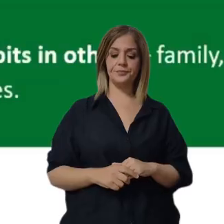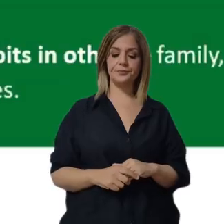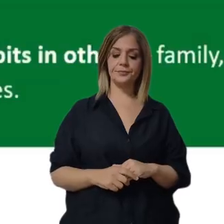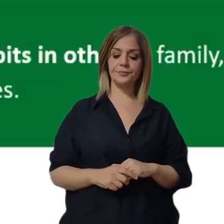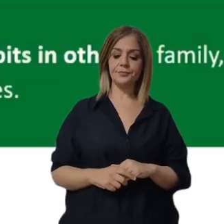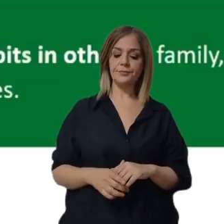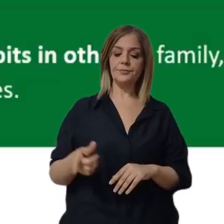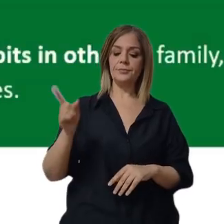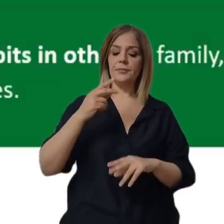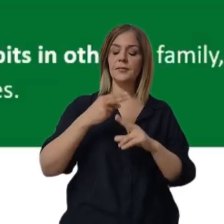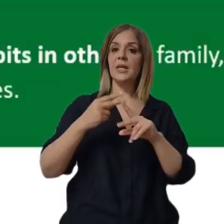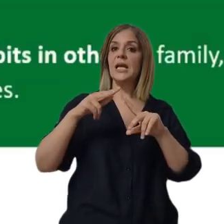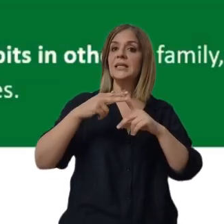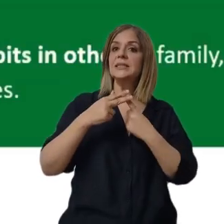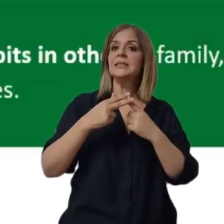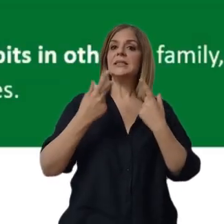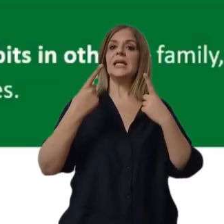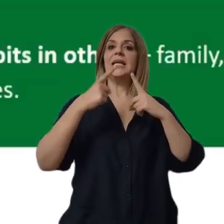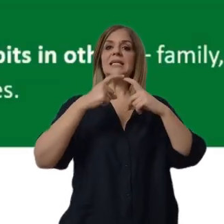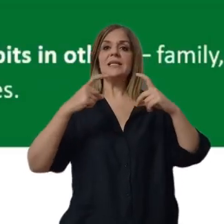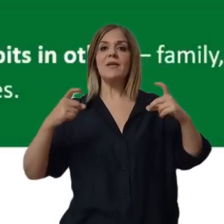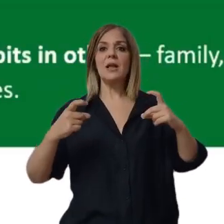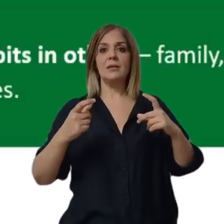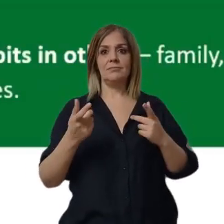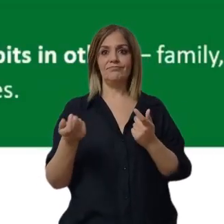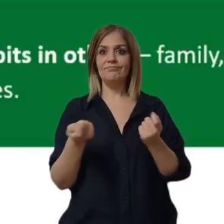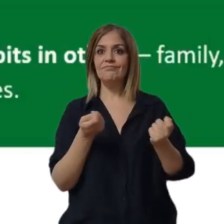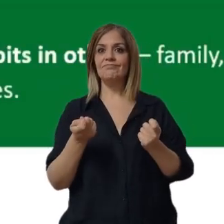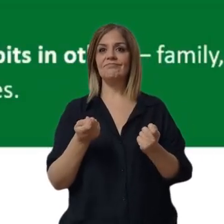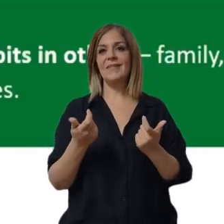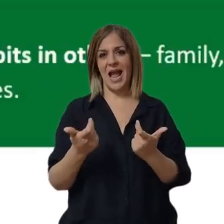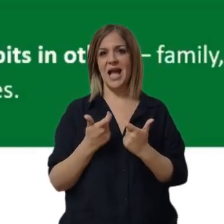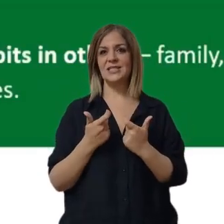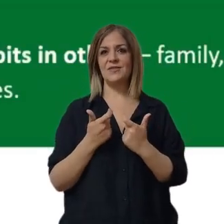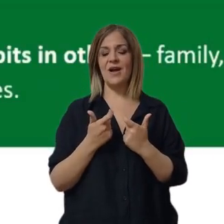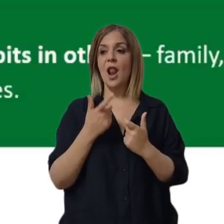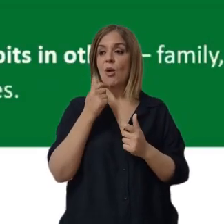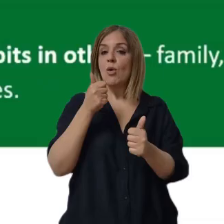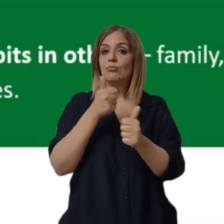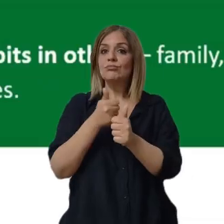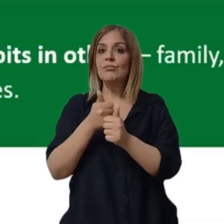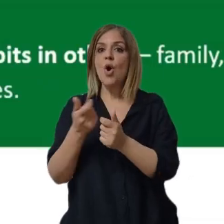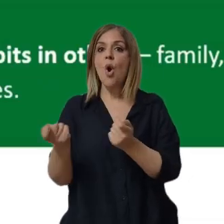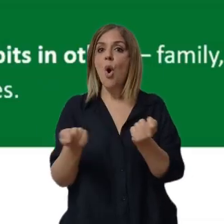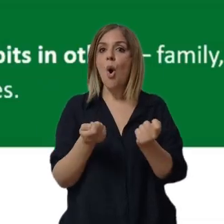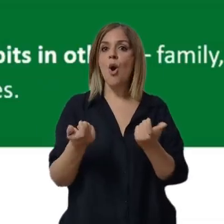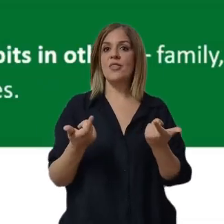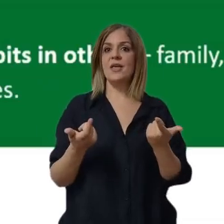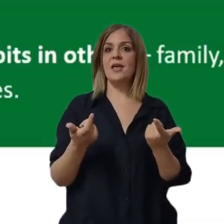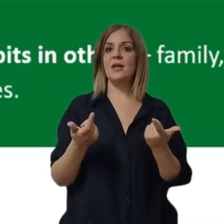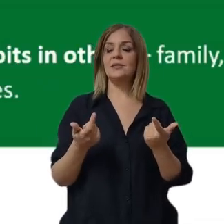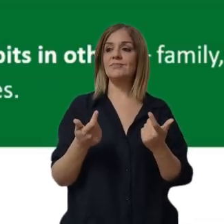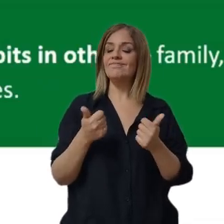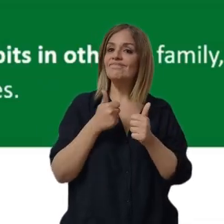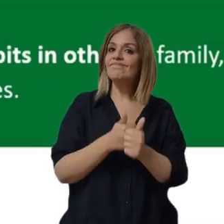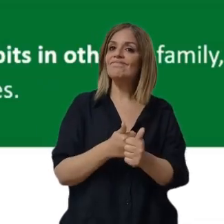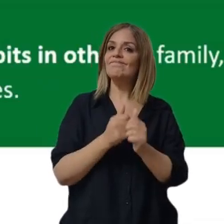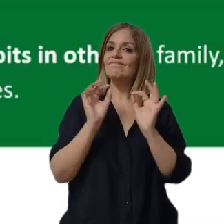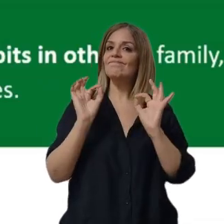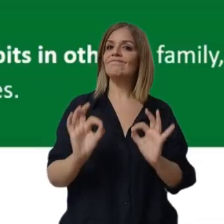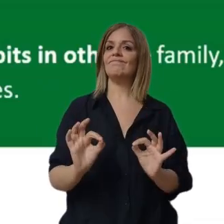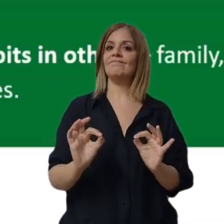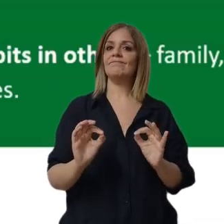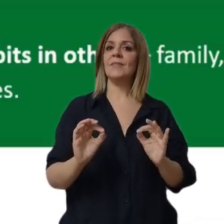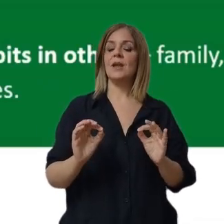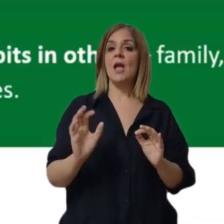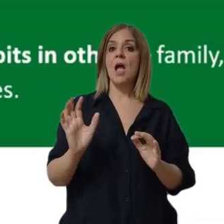Handle tools and appliances safely, so follow instructions and store properly.